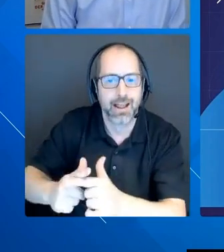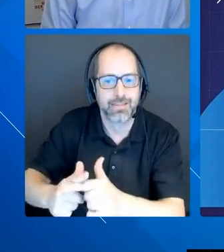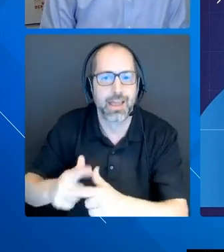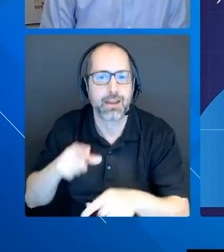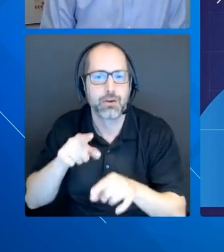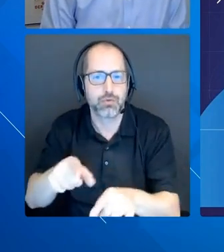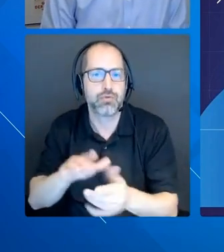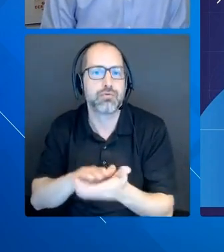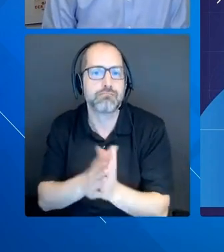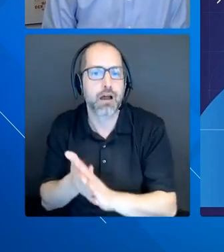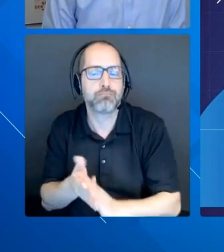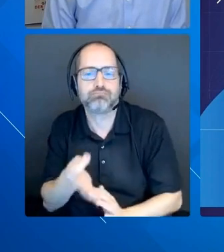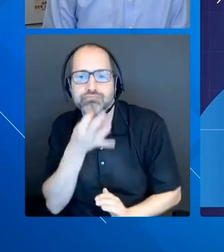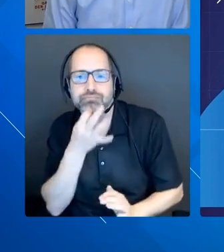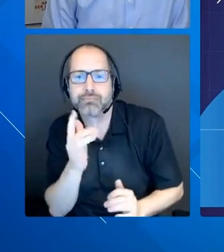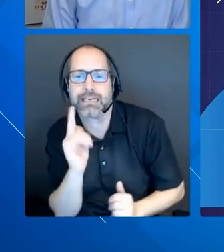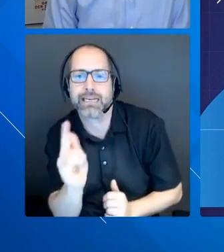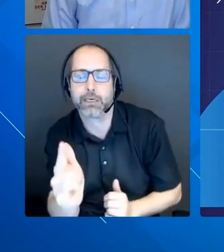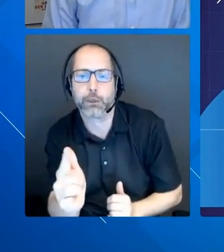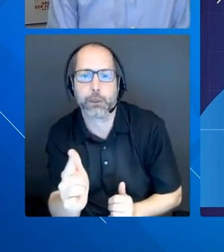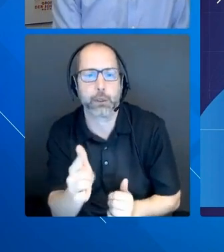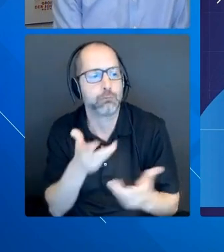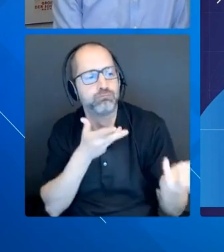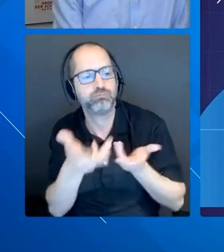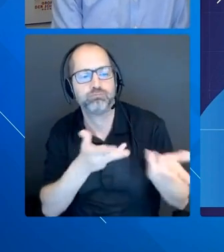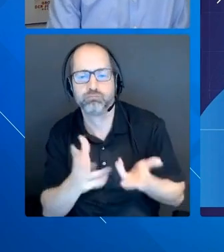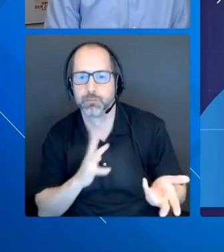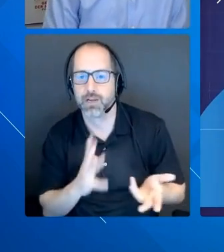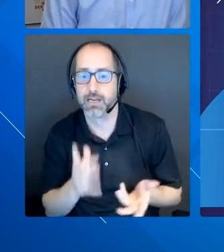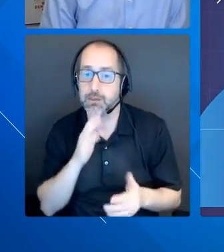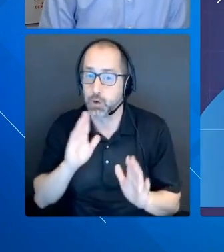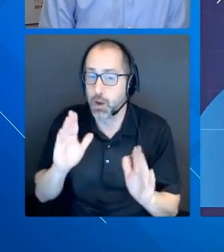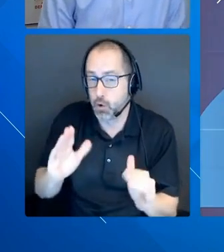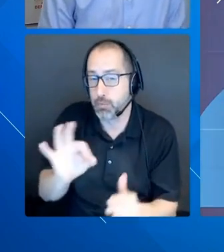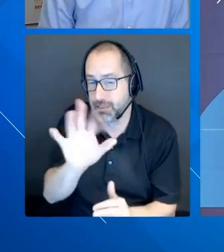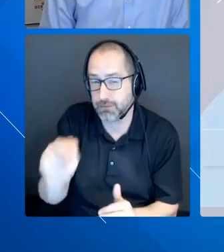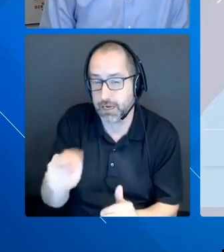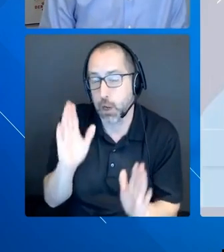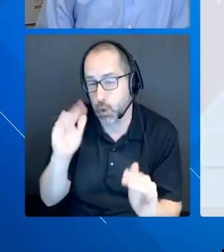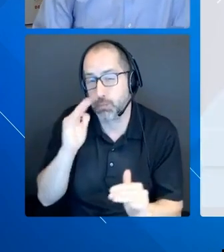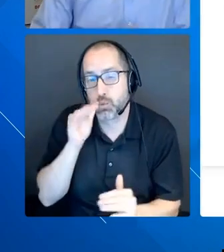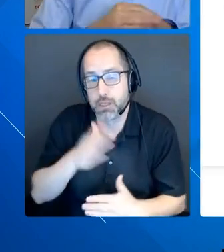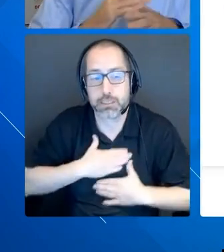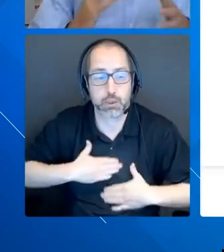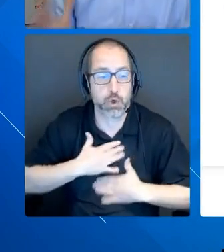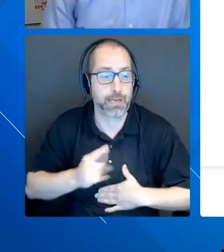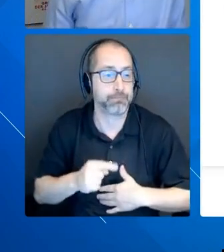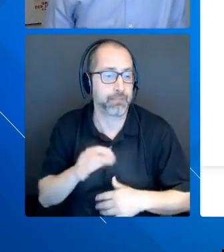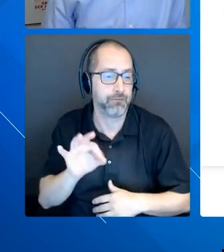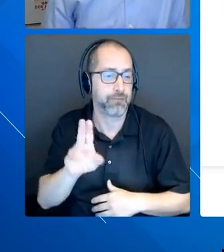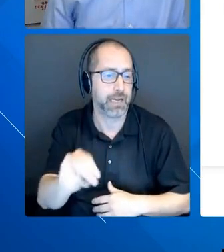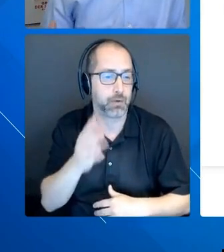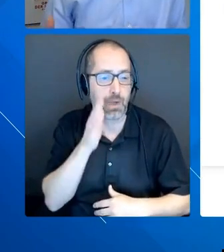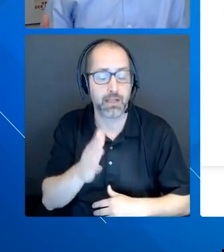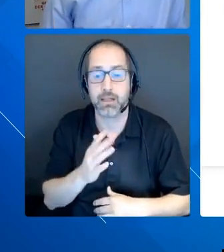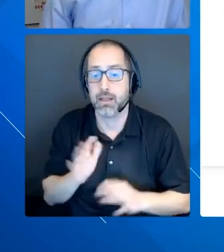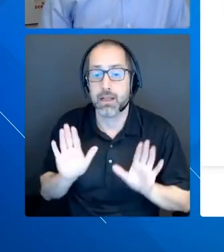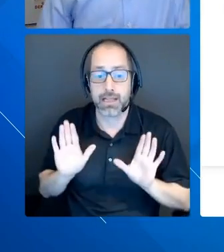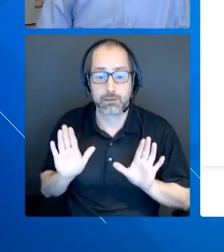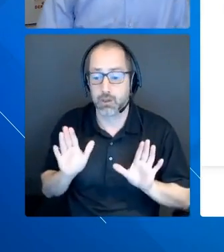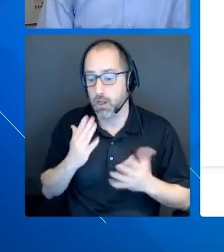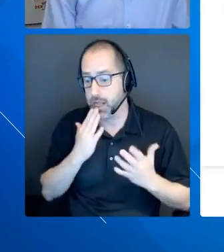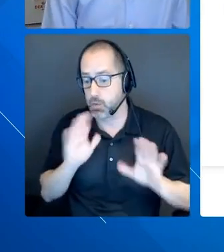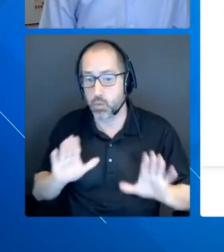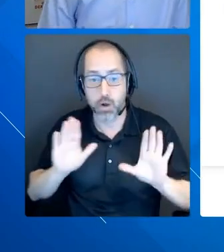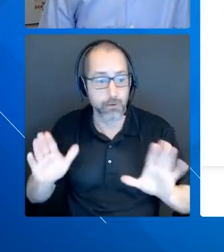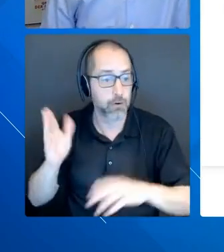get nervous. I hope it's fun. I hope you enjoy it. I think it'll be fun. And with that, I had a wonderful presentation. I thank